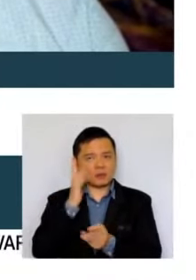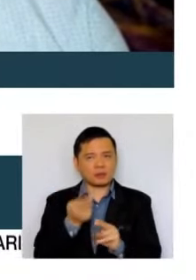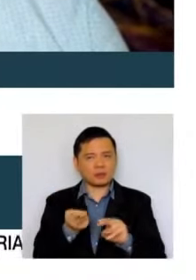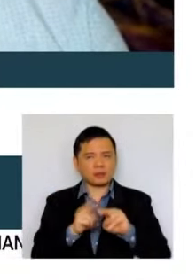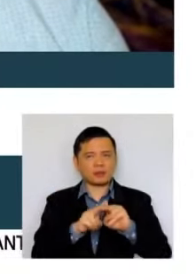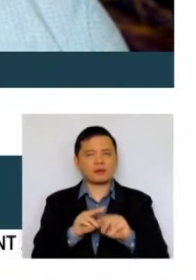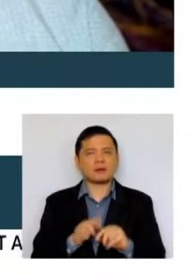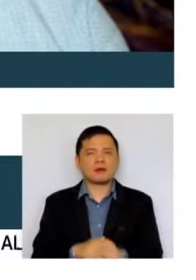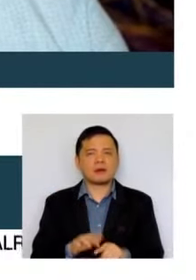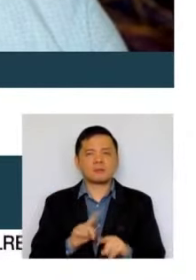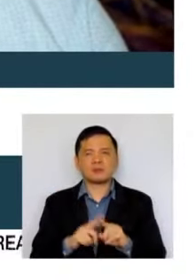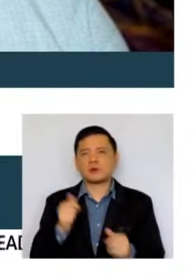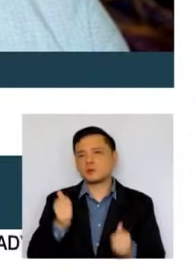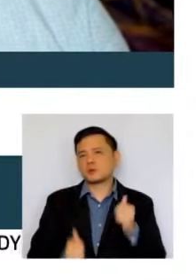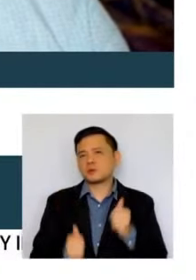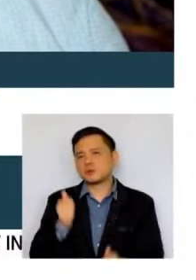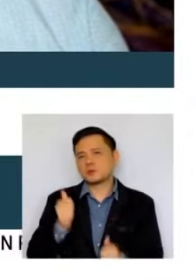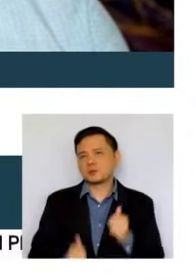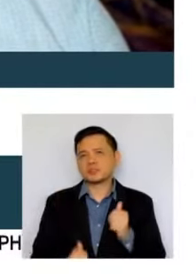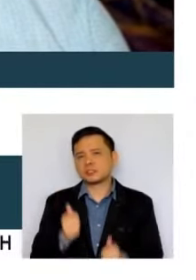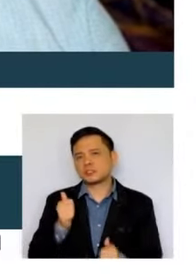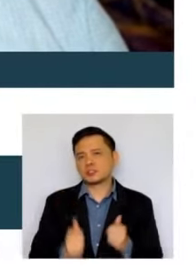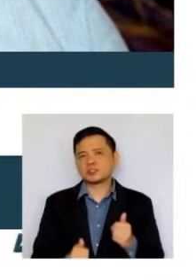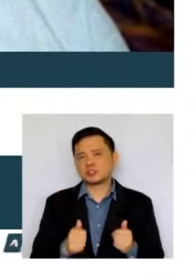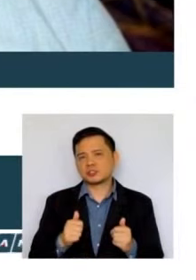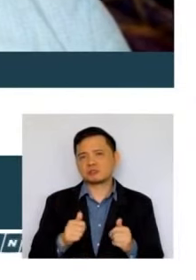forms or in which media, perhaps?